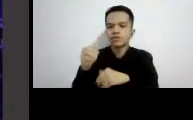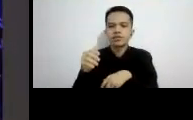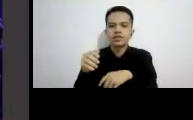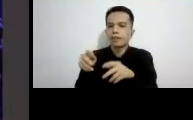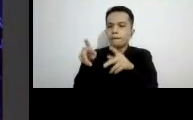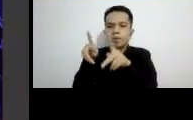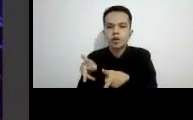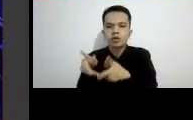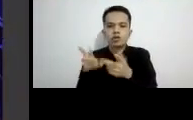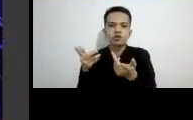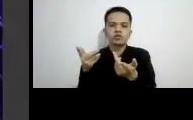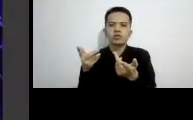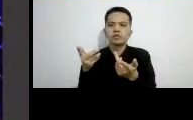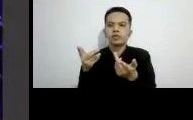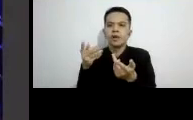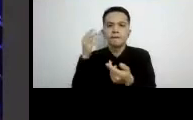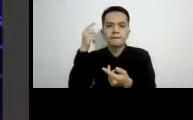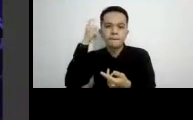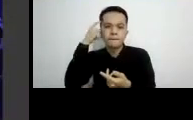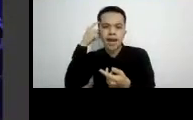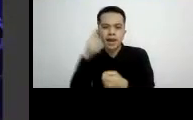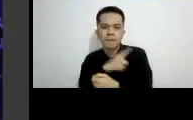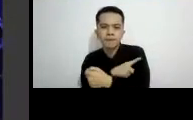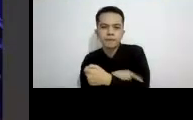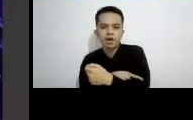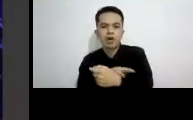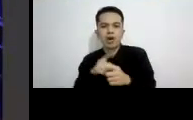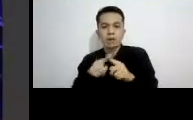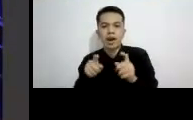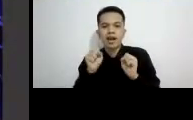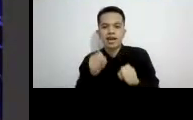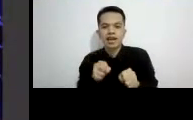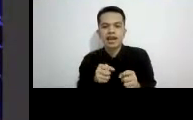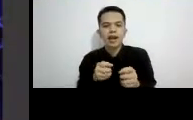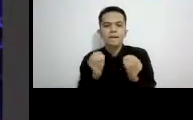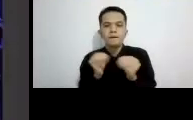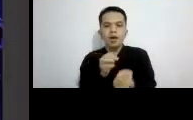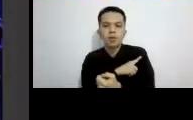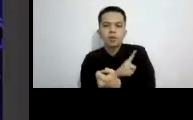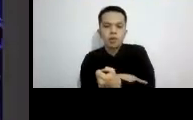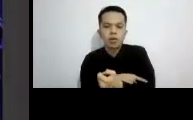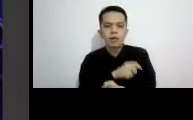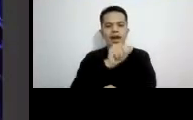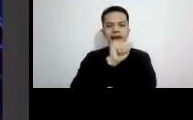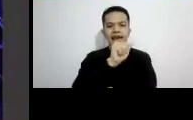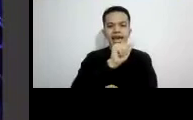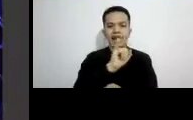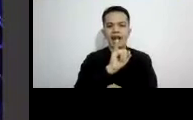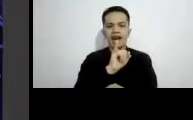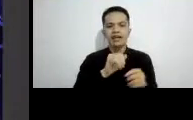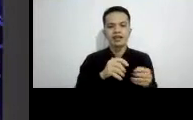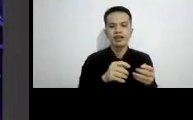human brain power, but we may be able to harness powerful artificial computing